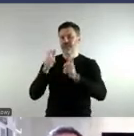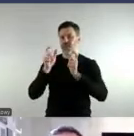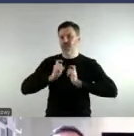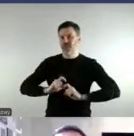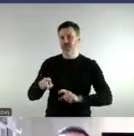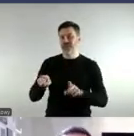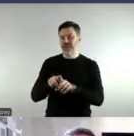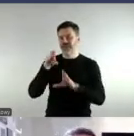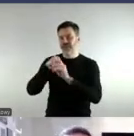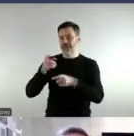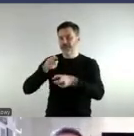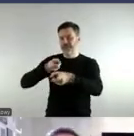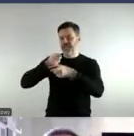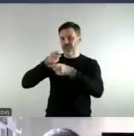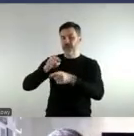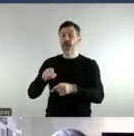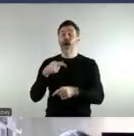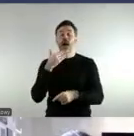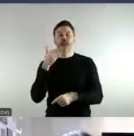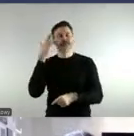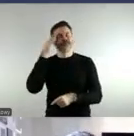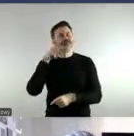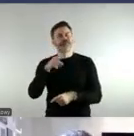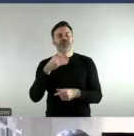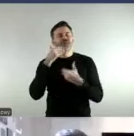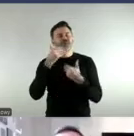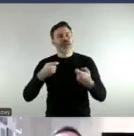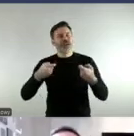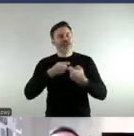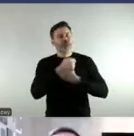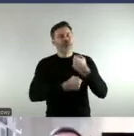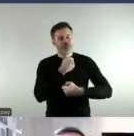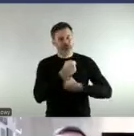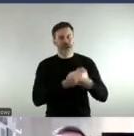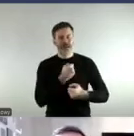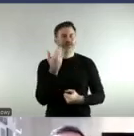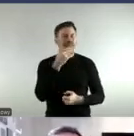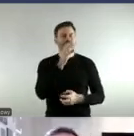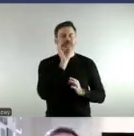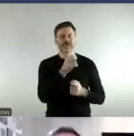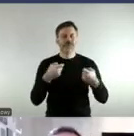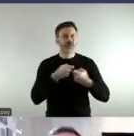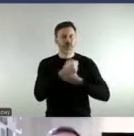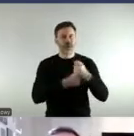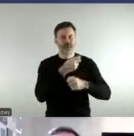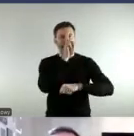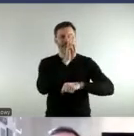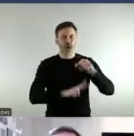by the protesting farmers and hunters, and a huge collaboration here. I'm very grateful for